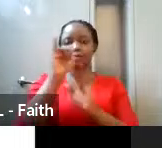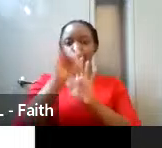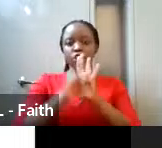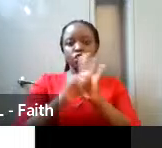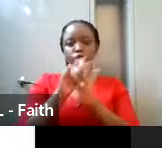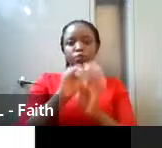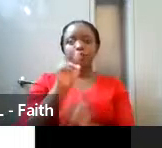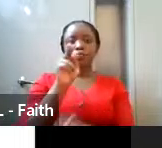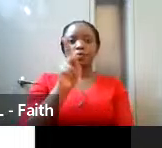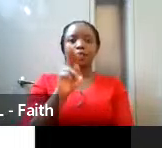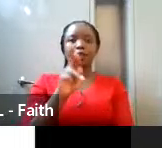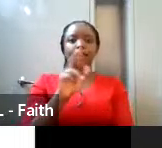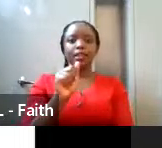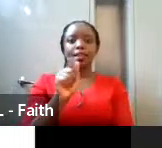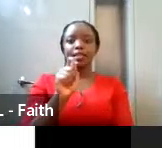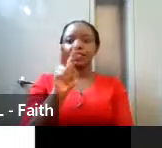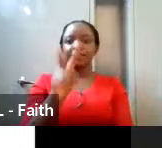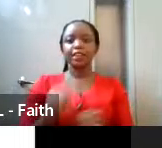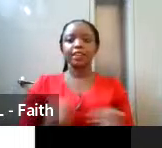TV,